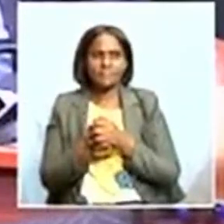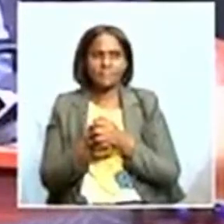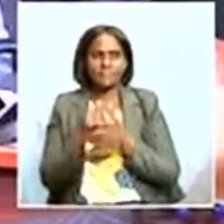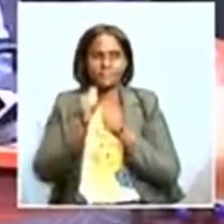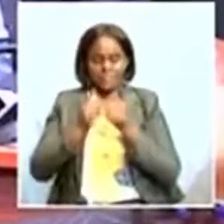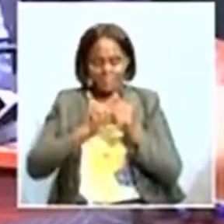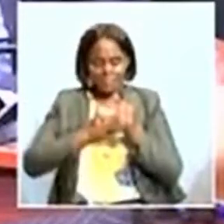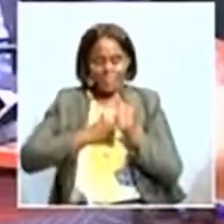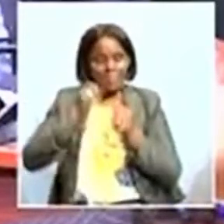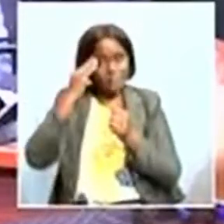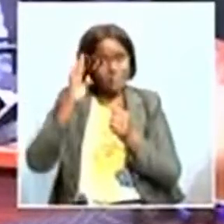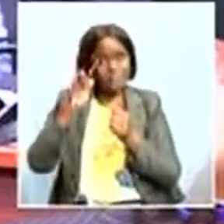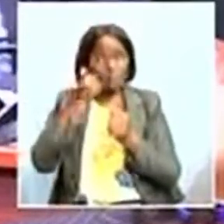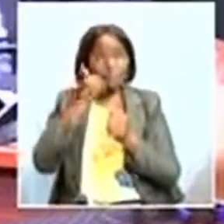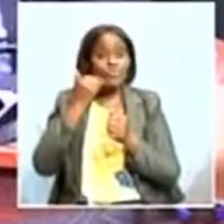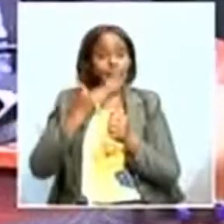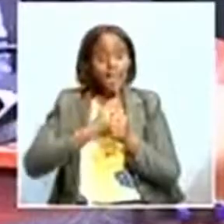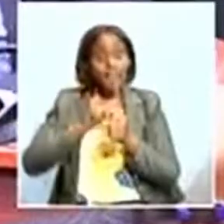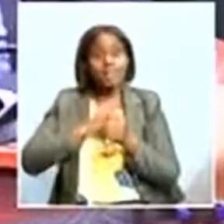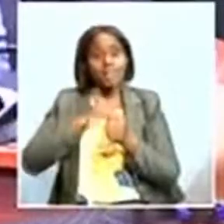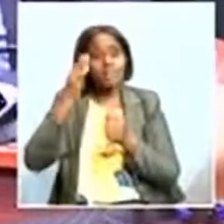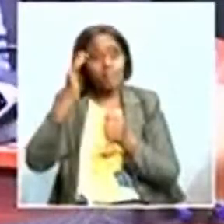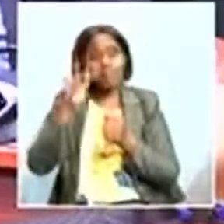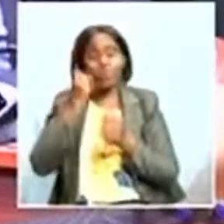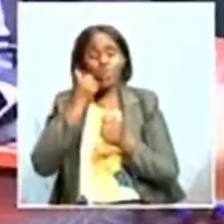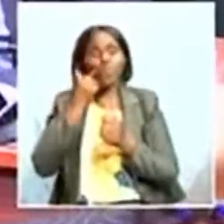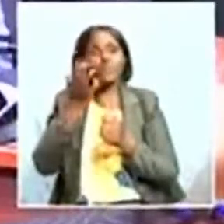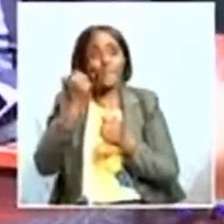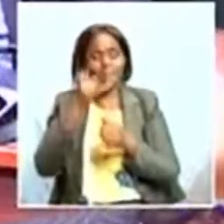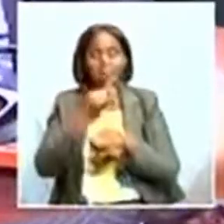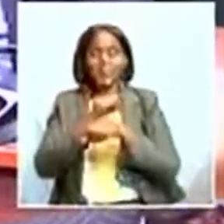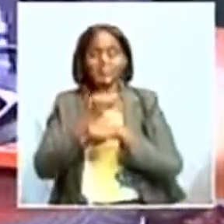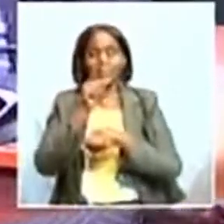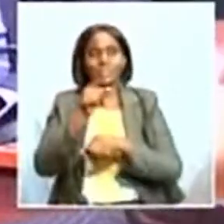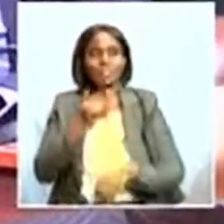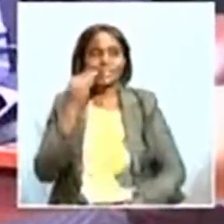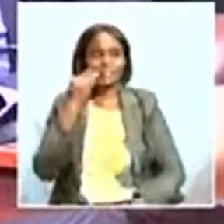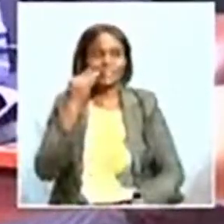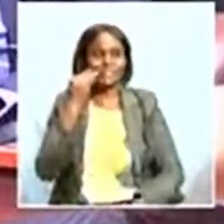because I know where we come from. Thank you.